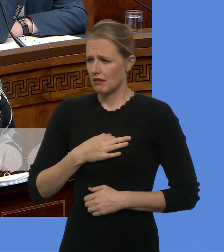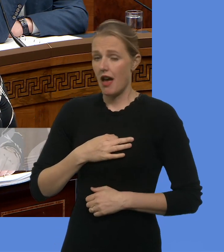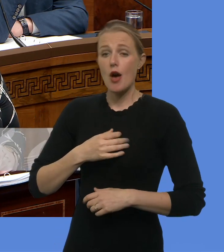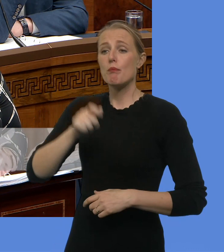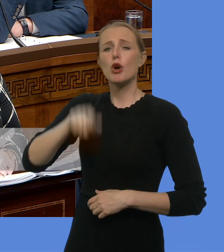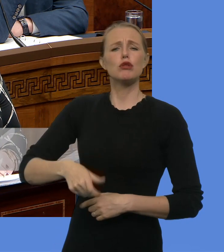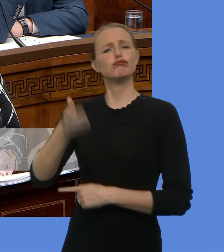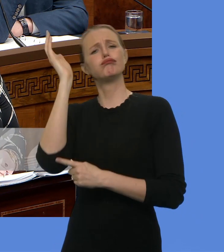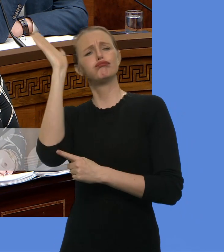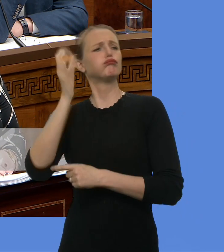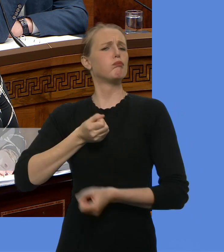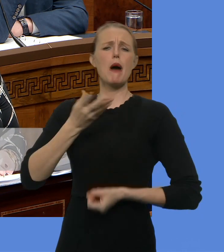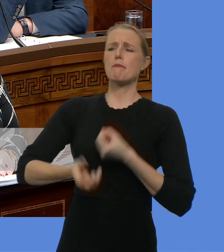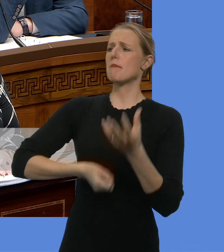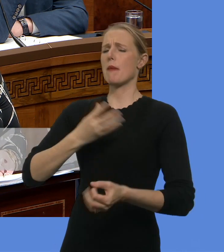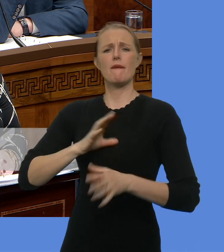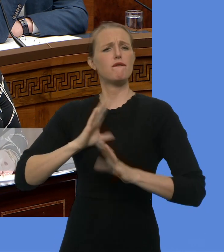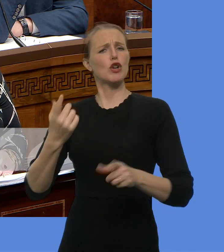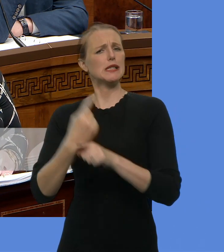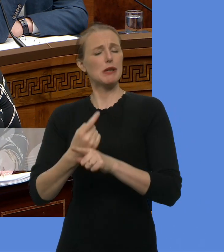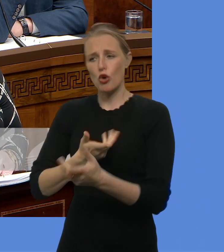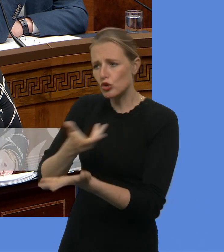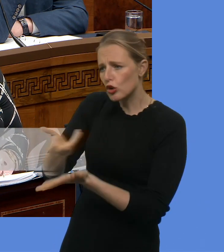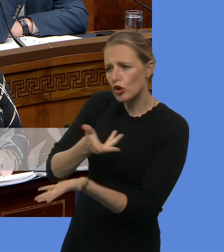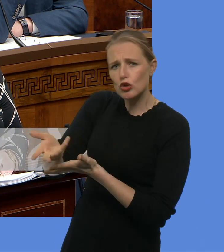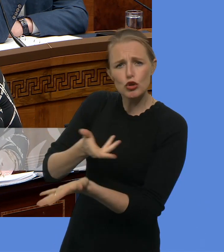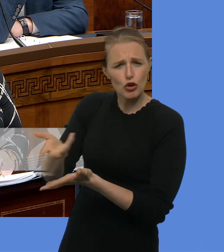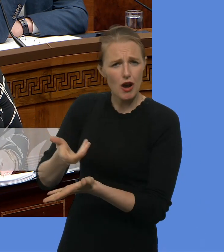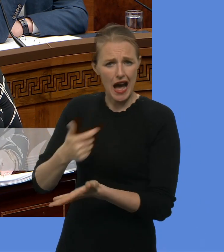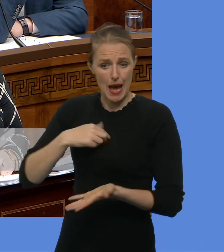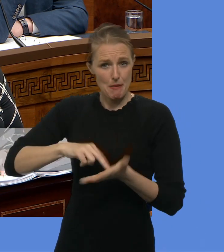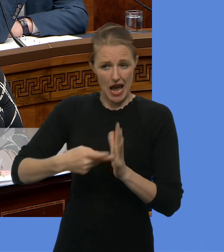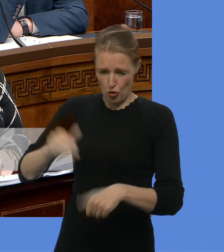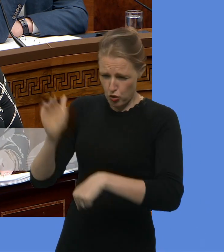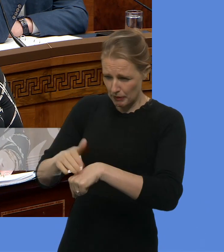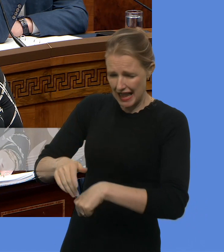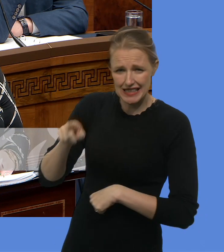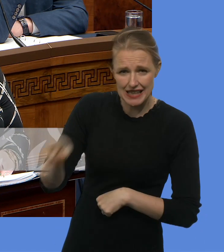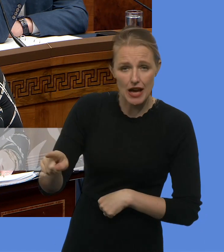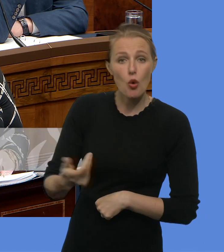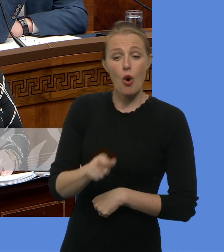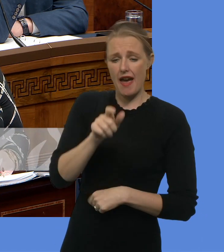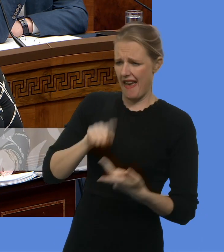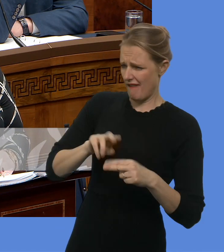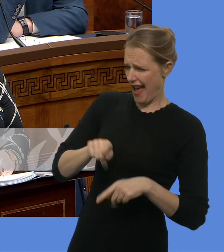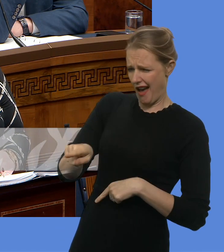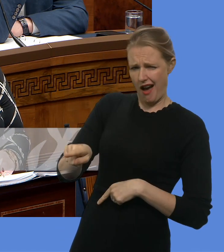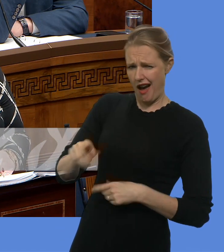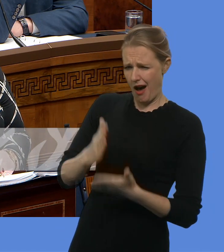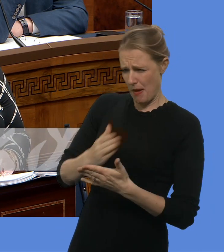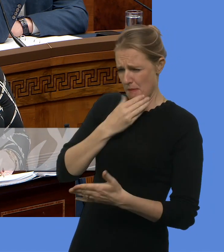criminalise free speech. I have no plans to make a description of another person's biological sex a criminal offence.